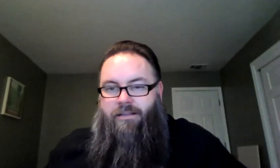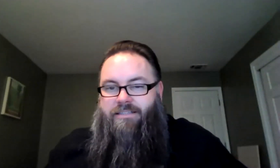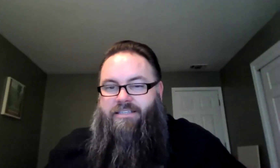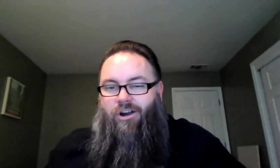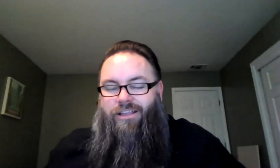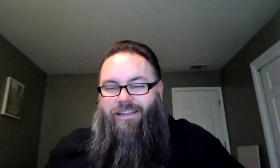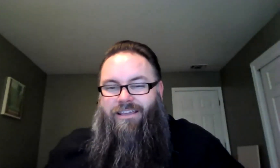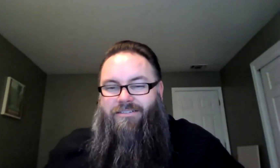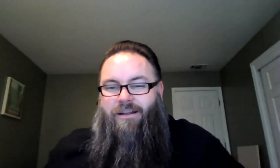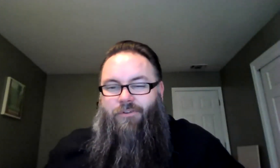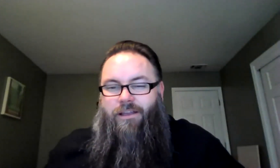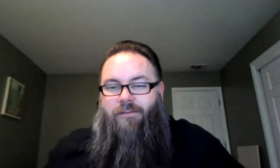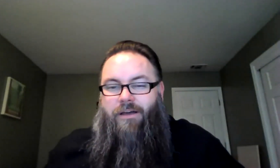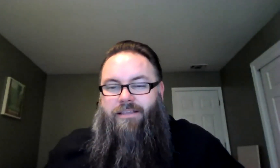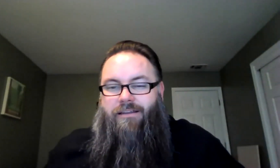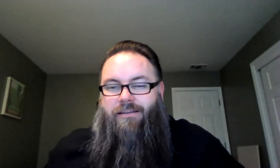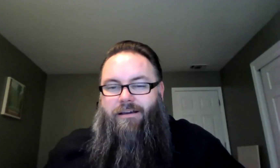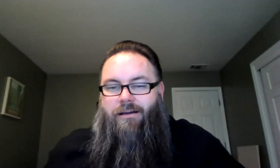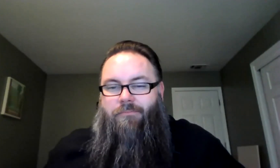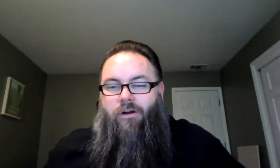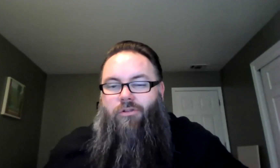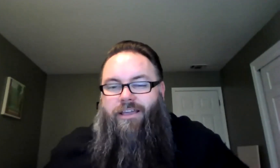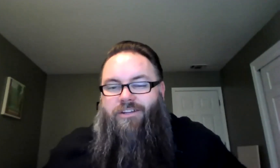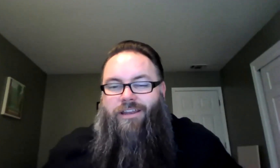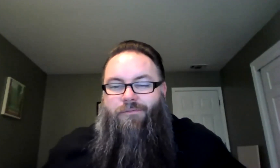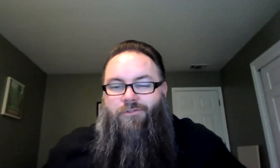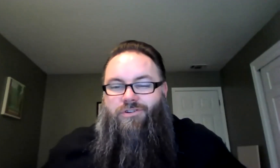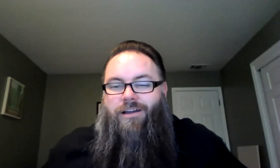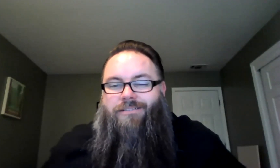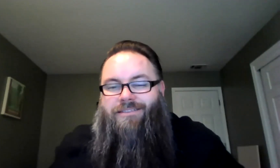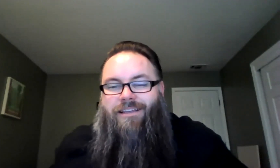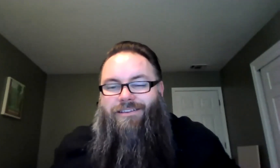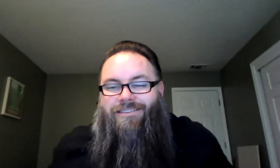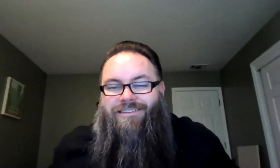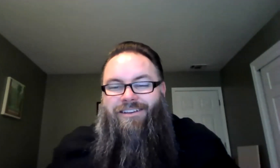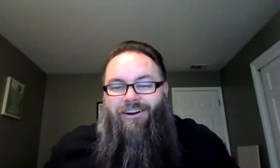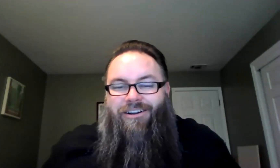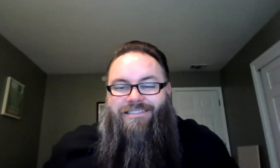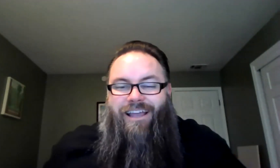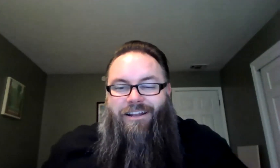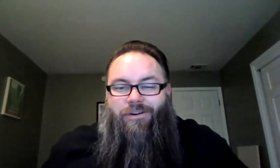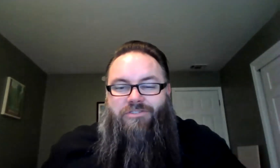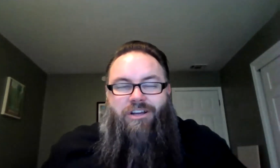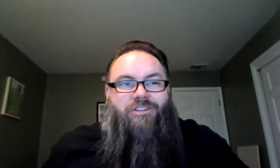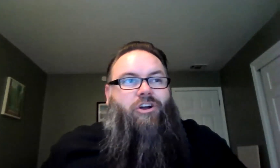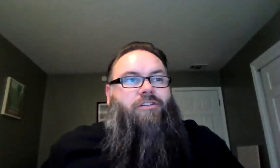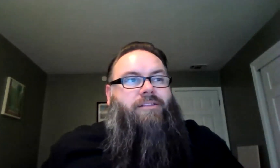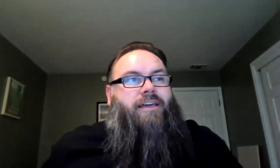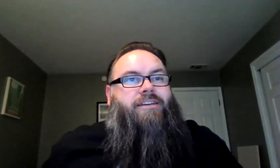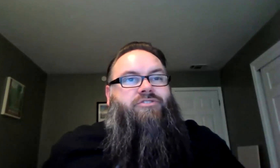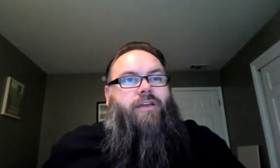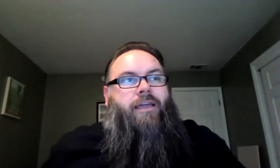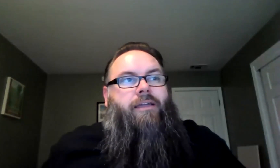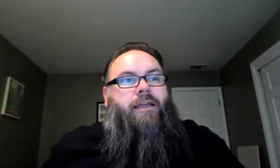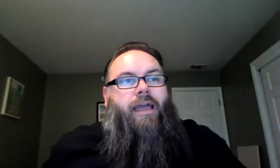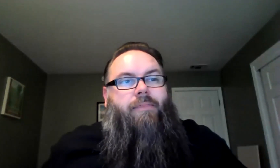But let's see, Carly, anything else that I'm forgetting about that? We are looking at trying to get food trucks at least on site. I know I was talking to Charlotte about